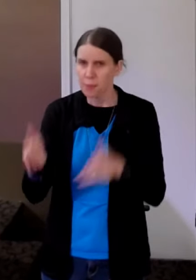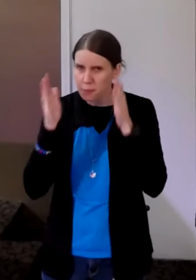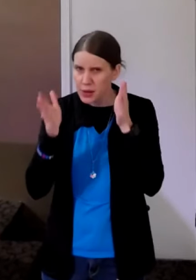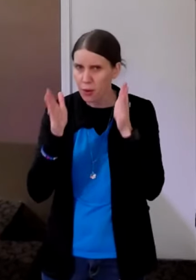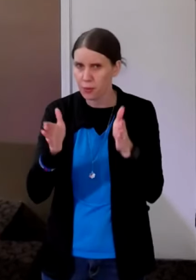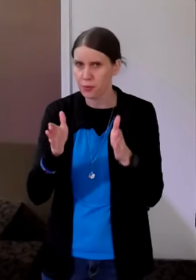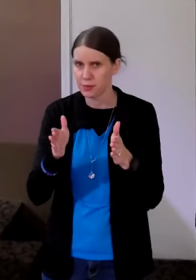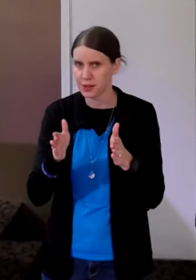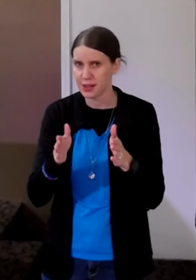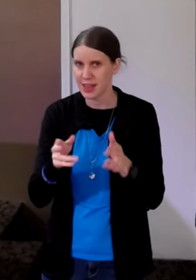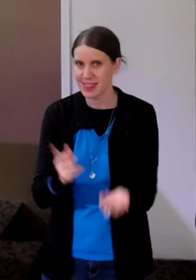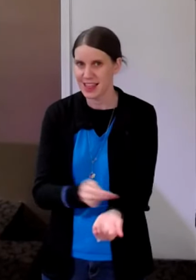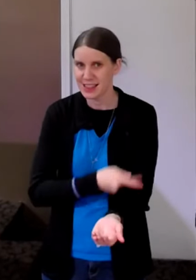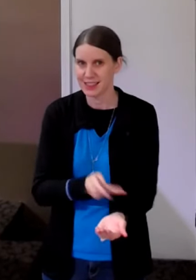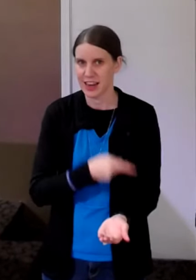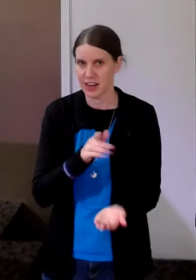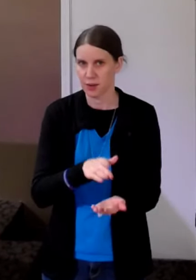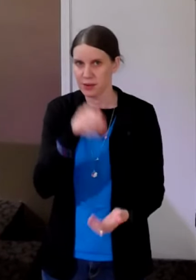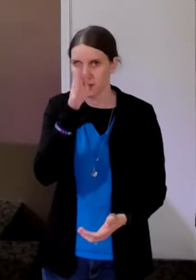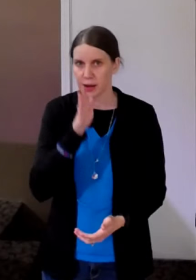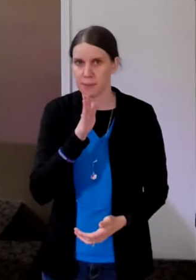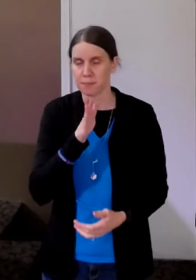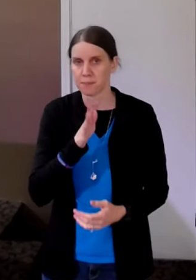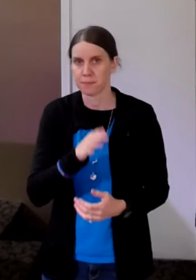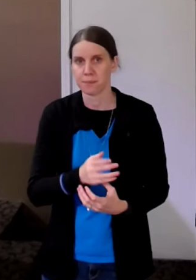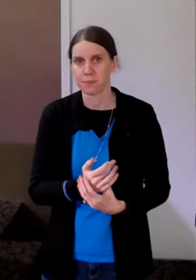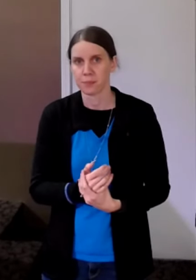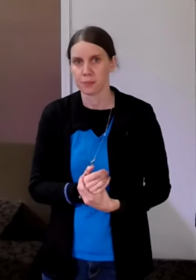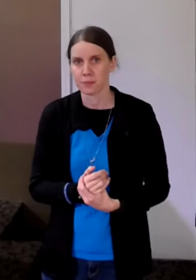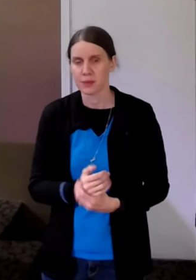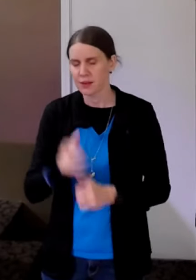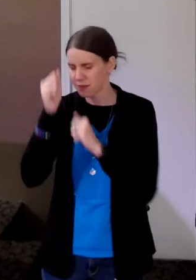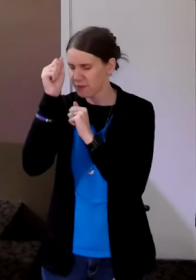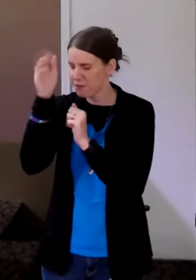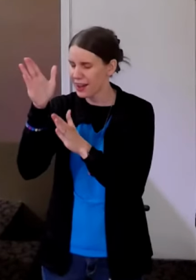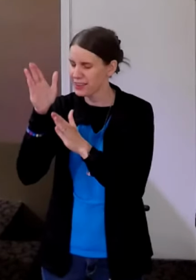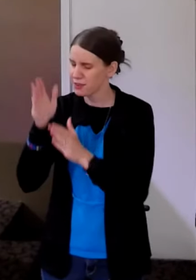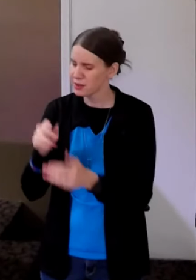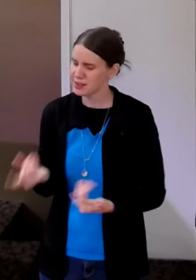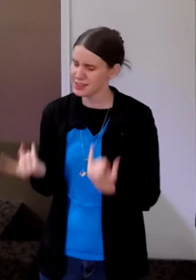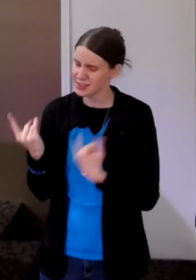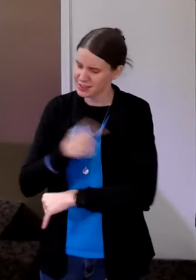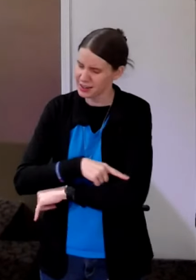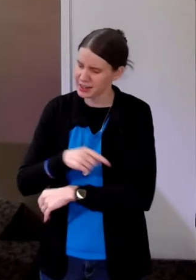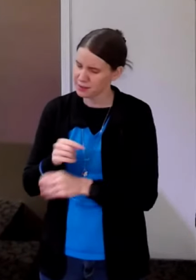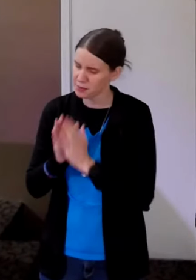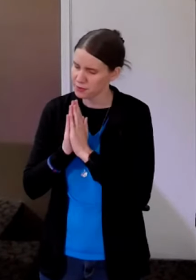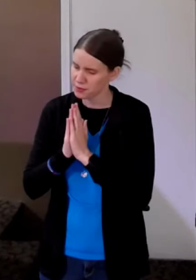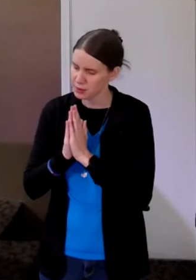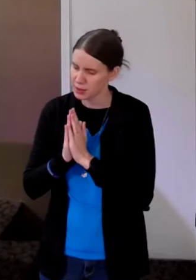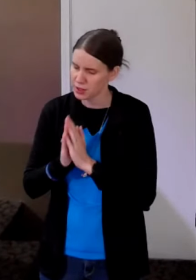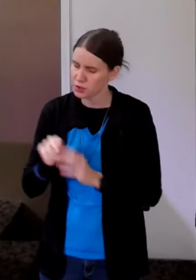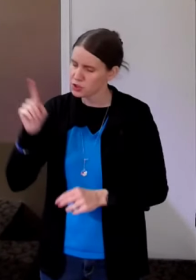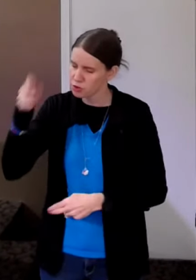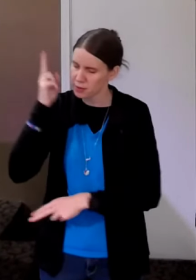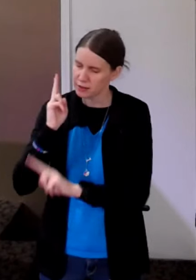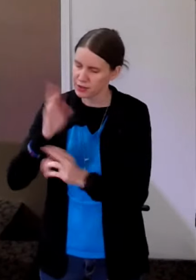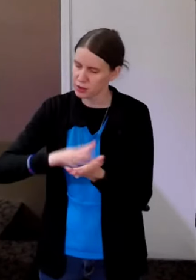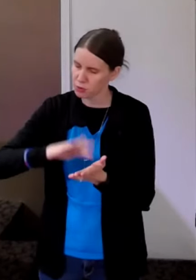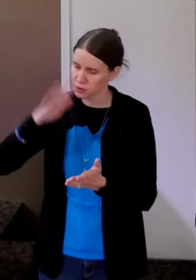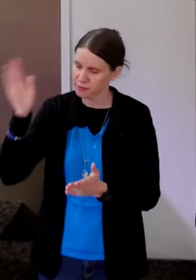Behold the Lamb of God." Father, as we come before you today, we pray that you would be lifted up